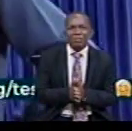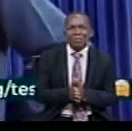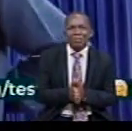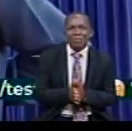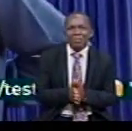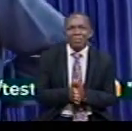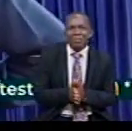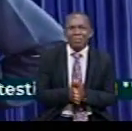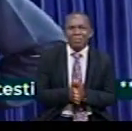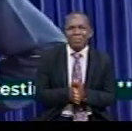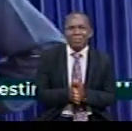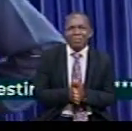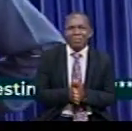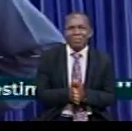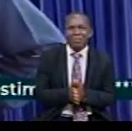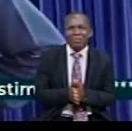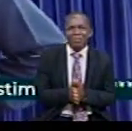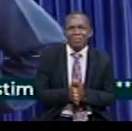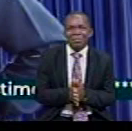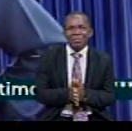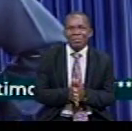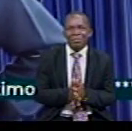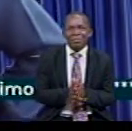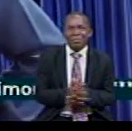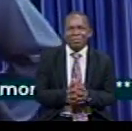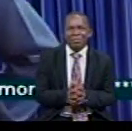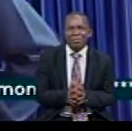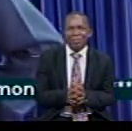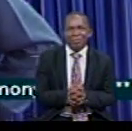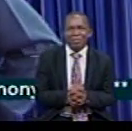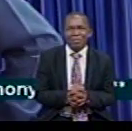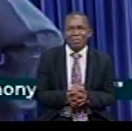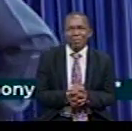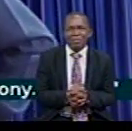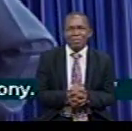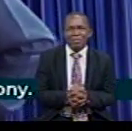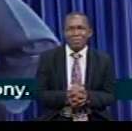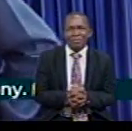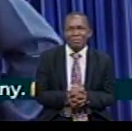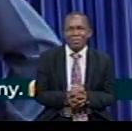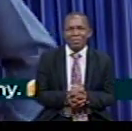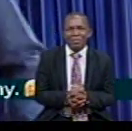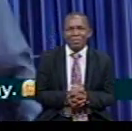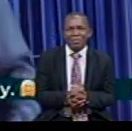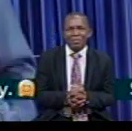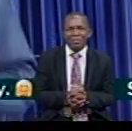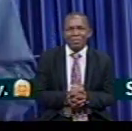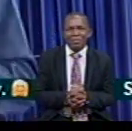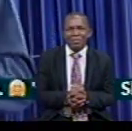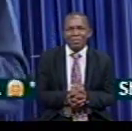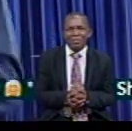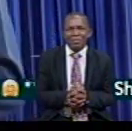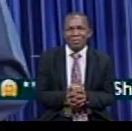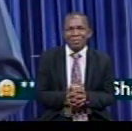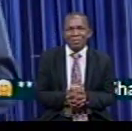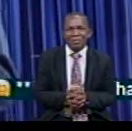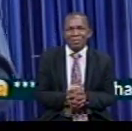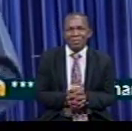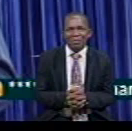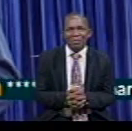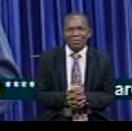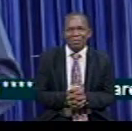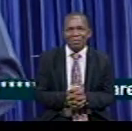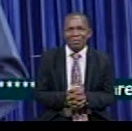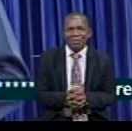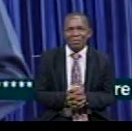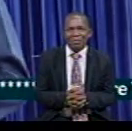chiri bramui kasei na yen ye ye papa papa papa papa nyankopon awo yen senchre ni